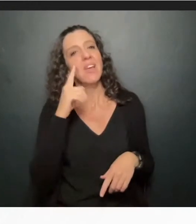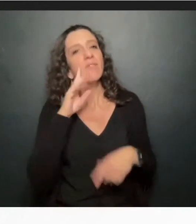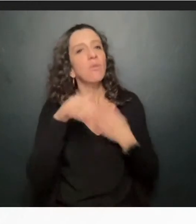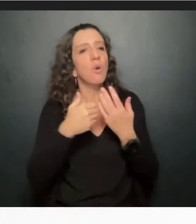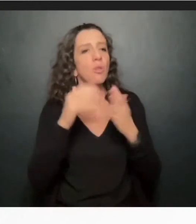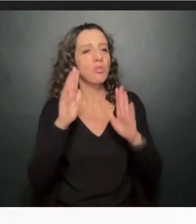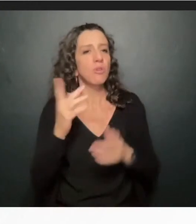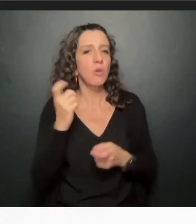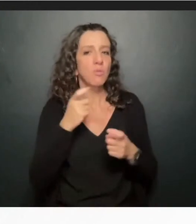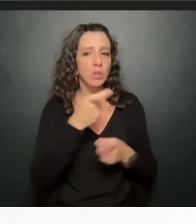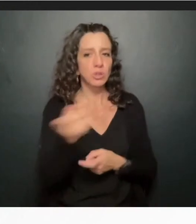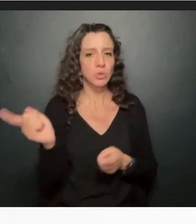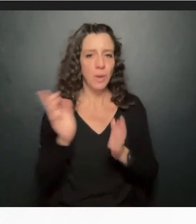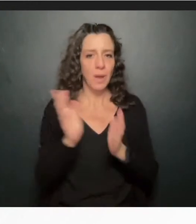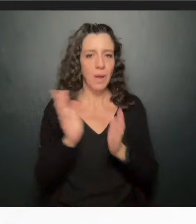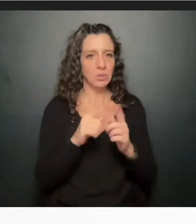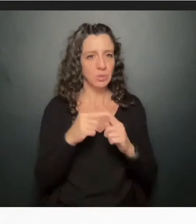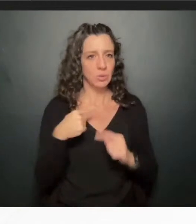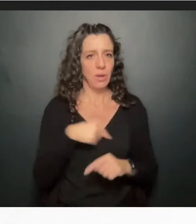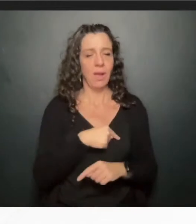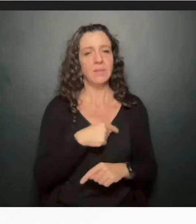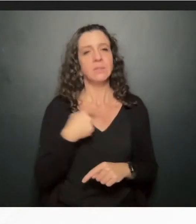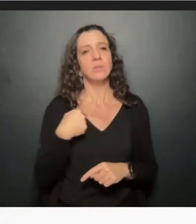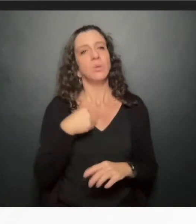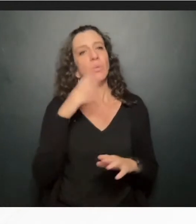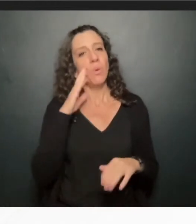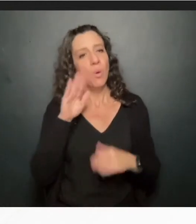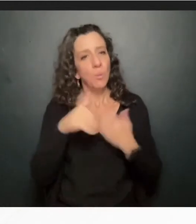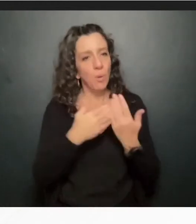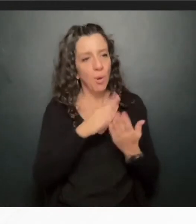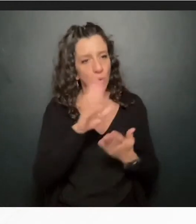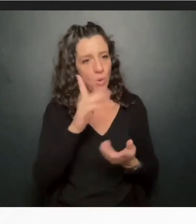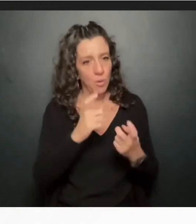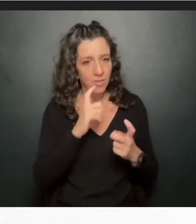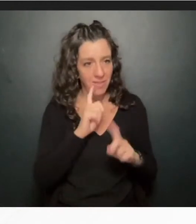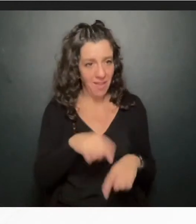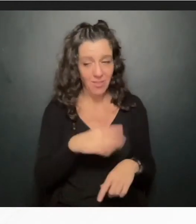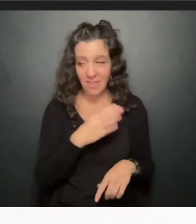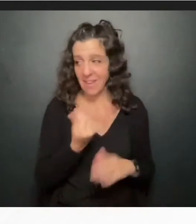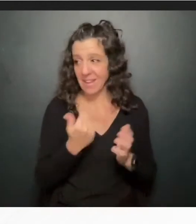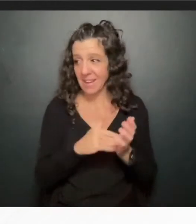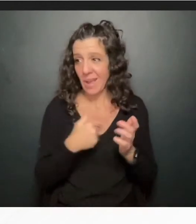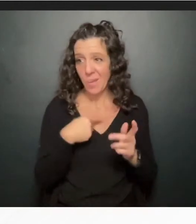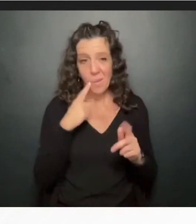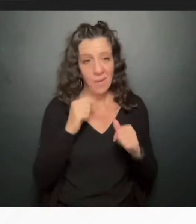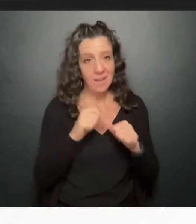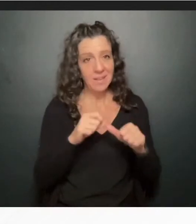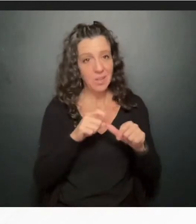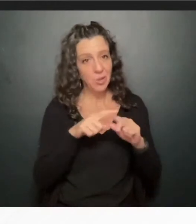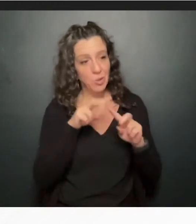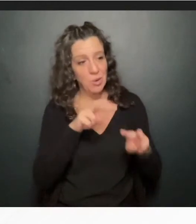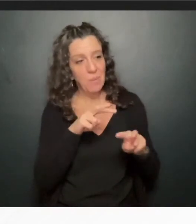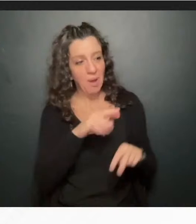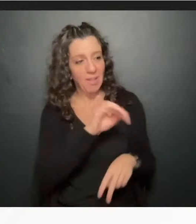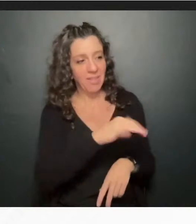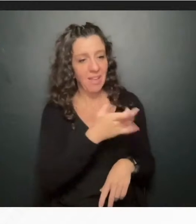you asked of our presenters. We hope that all of your questions were answered, and again, we will continue to monitor that chat, so